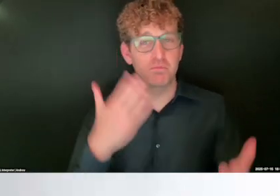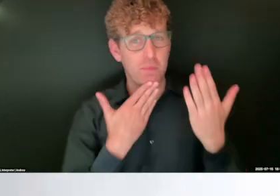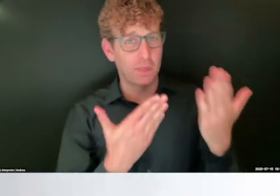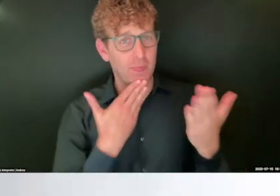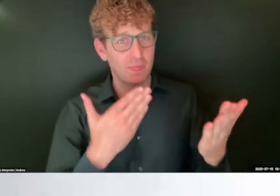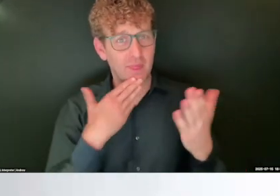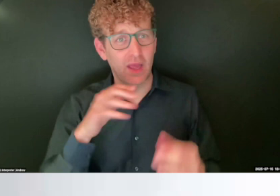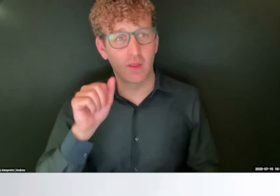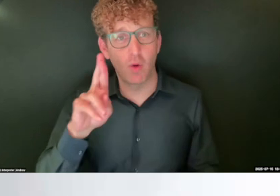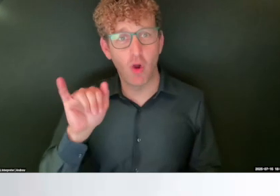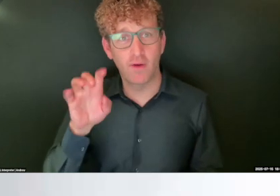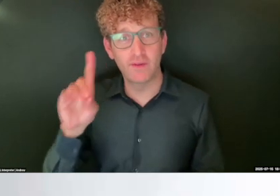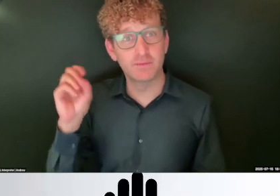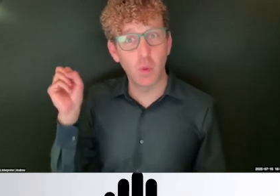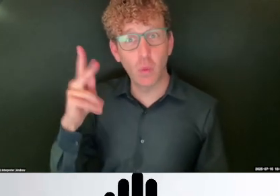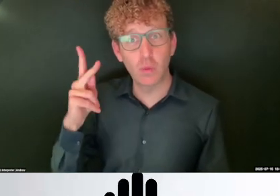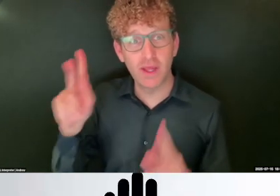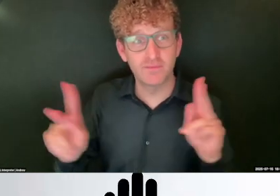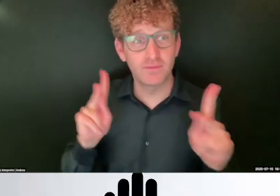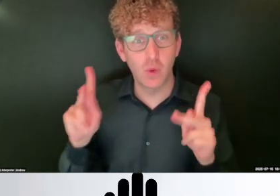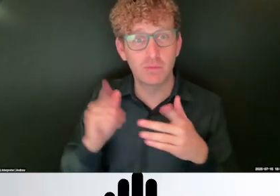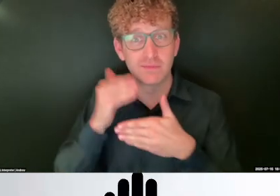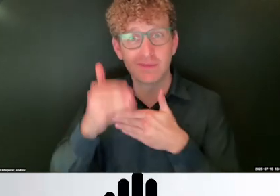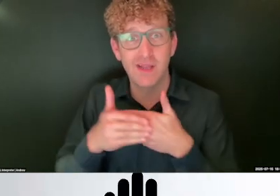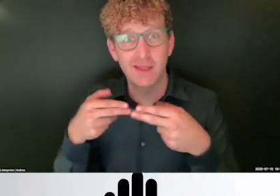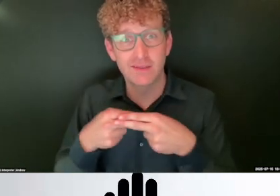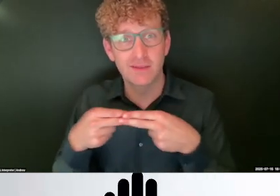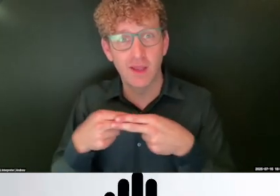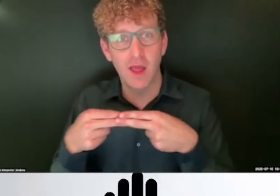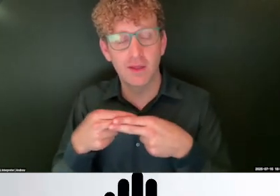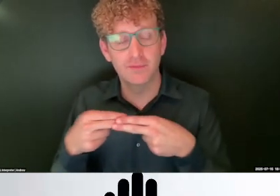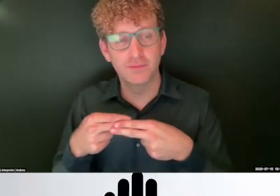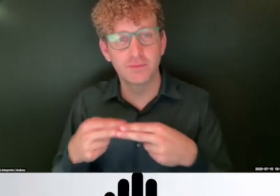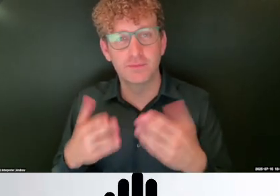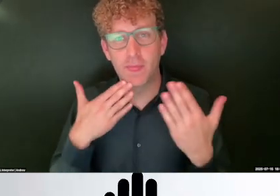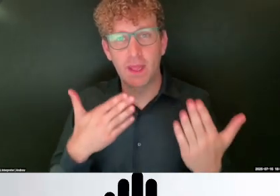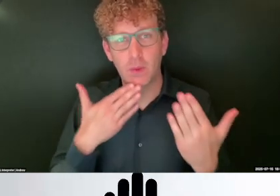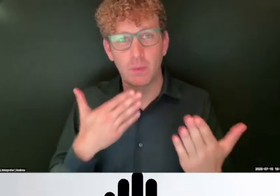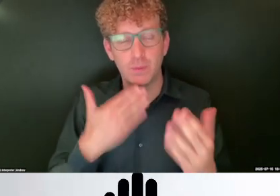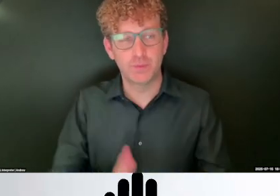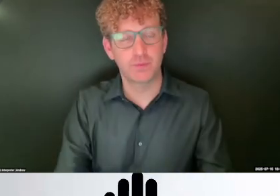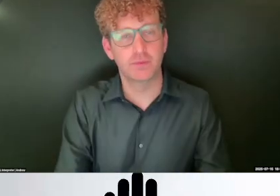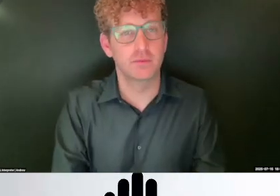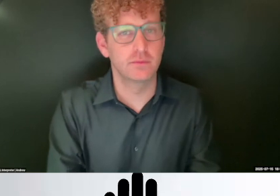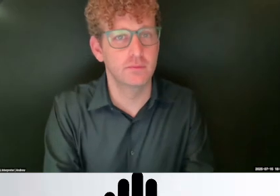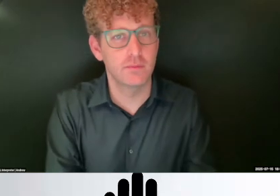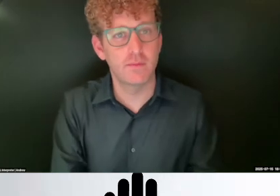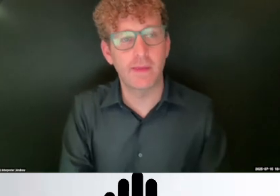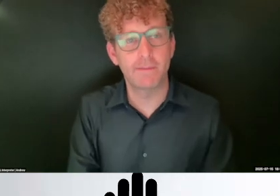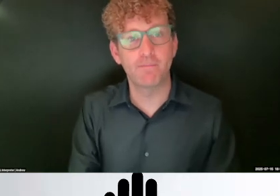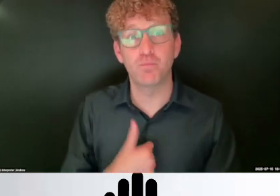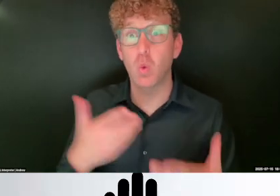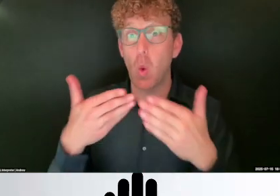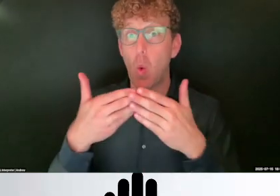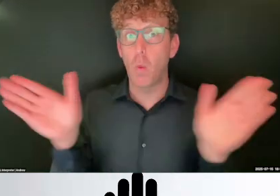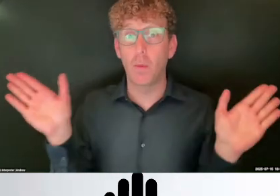Okay, folks. Next slide, please. Thank you. I'm going to open the floor again for questions